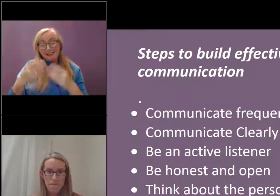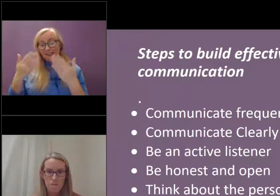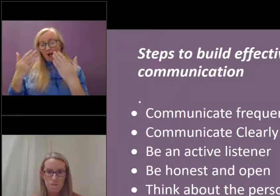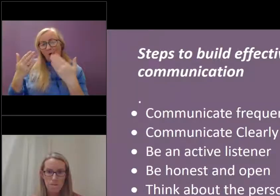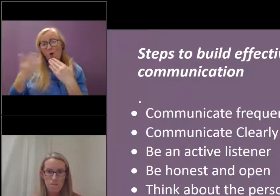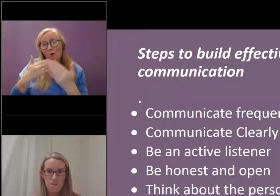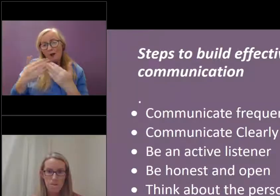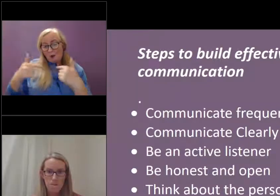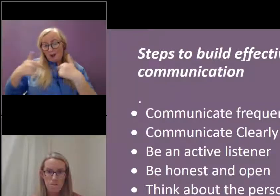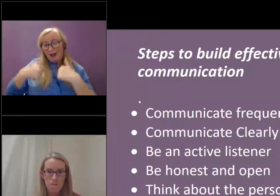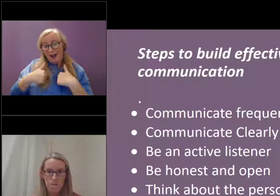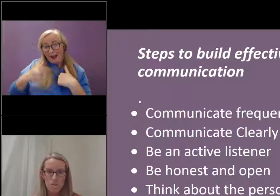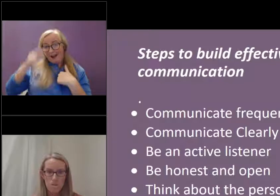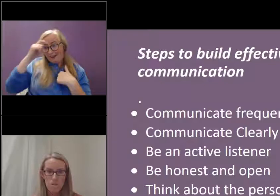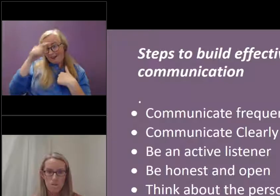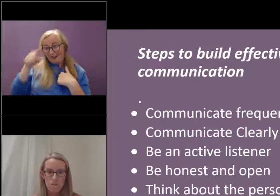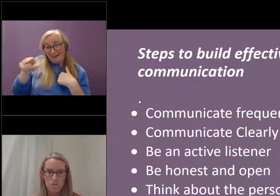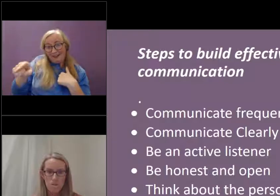is happening.